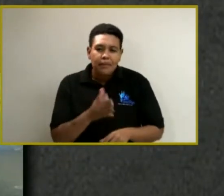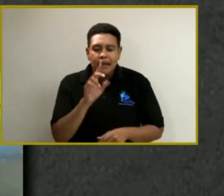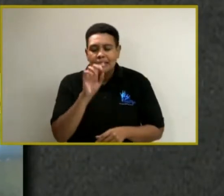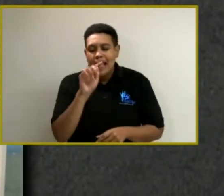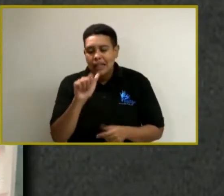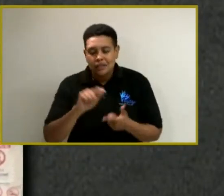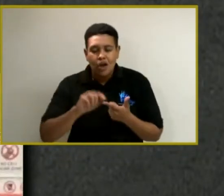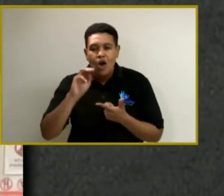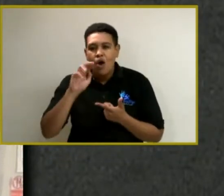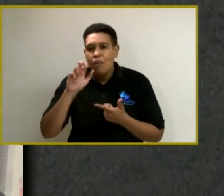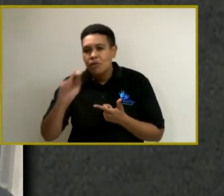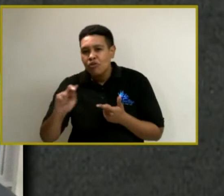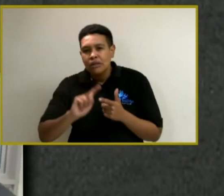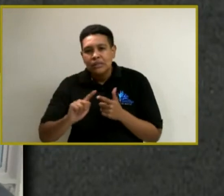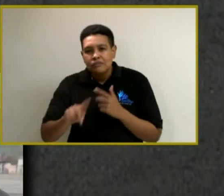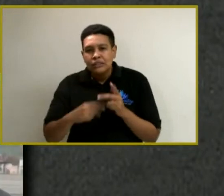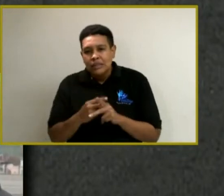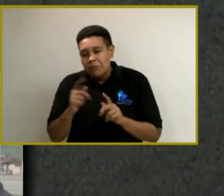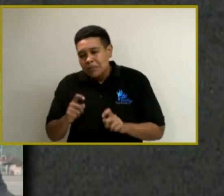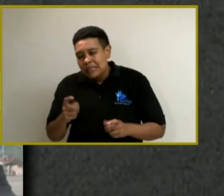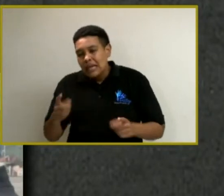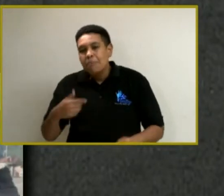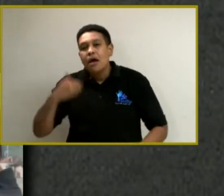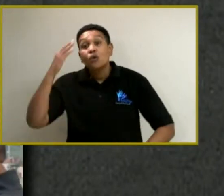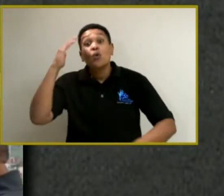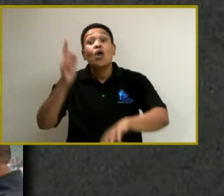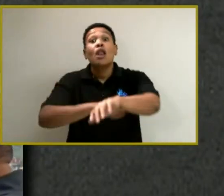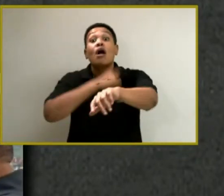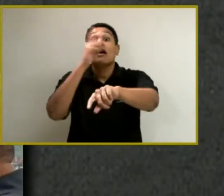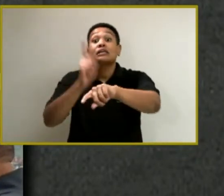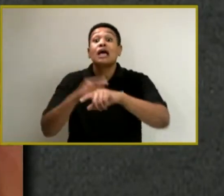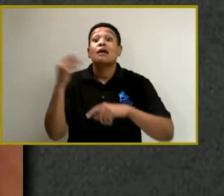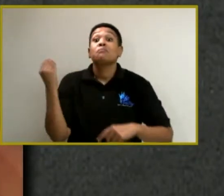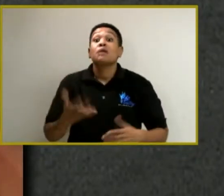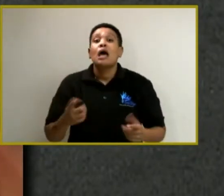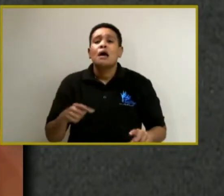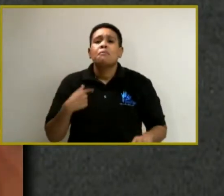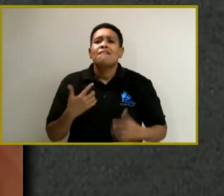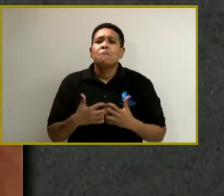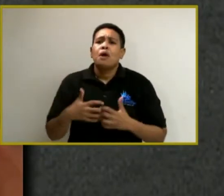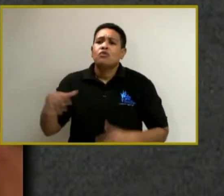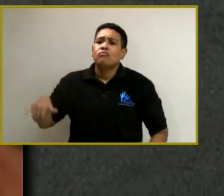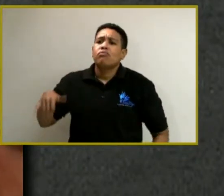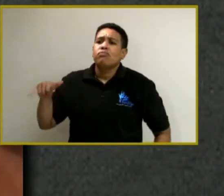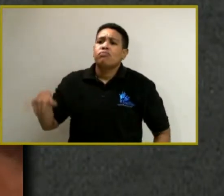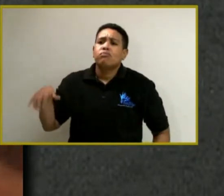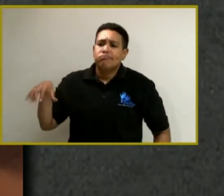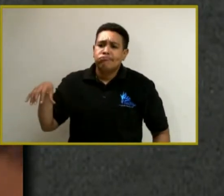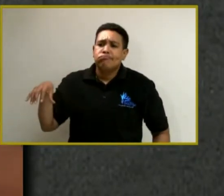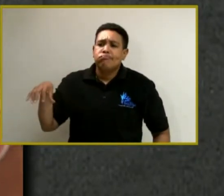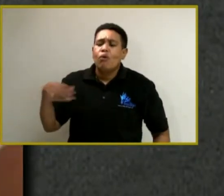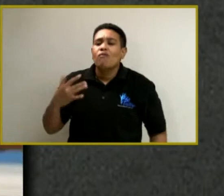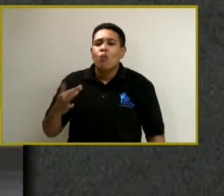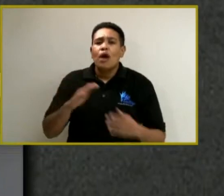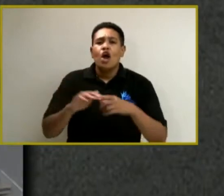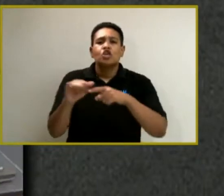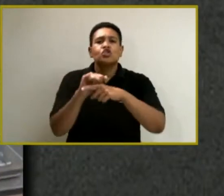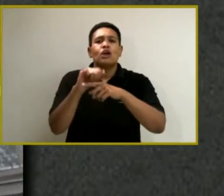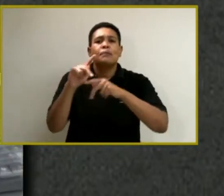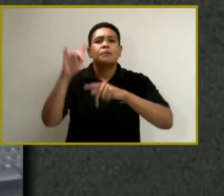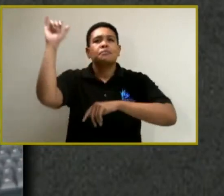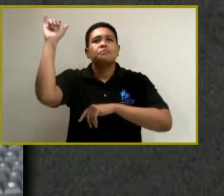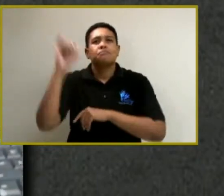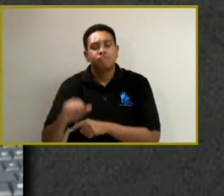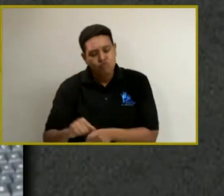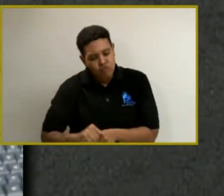variant strain of COVID-19. I know it's been a long time coming. We had the machine for some time. We had to wait on the trainers to come and